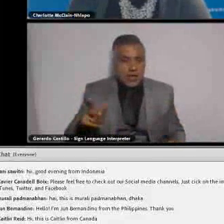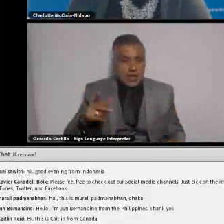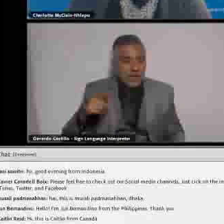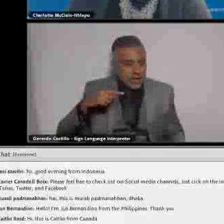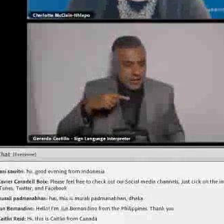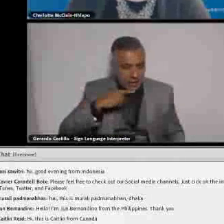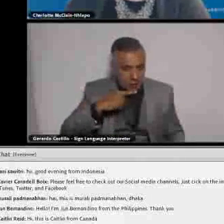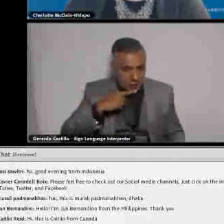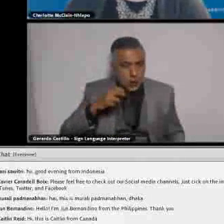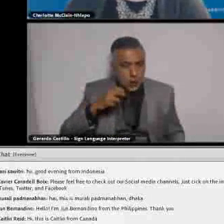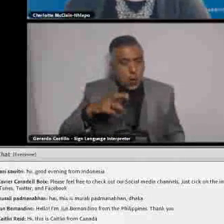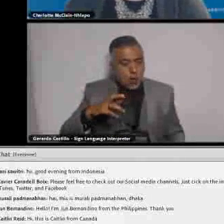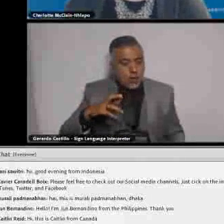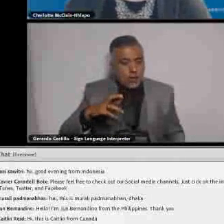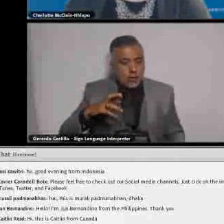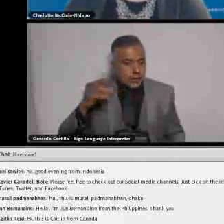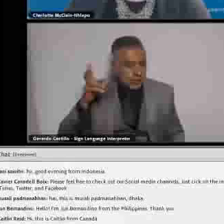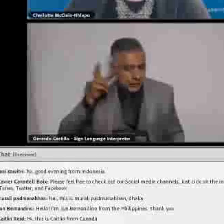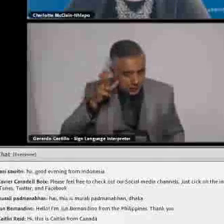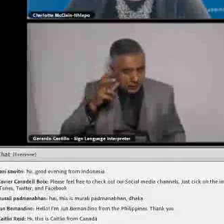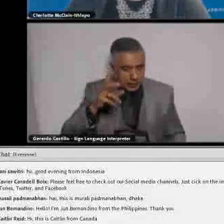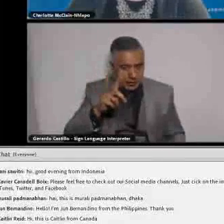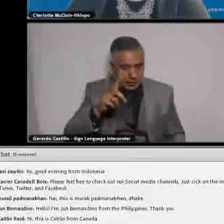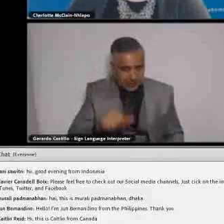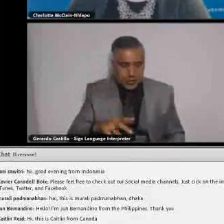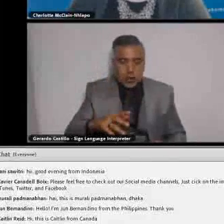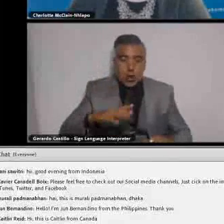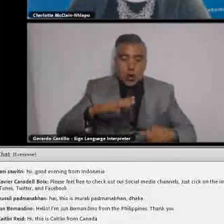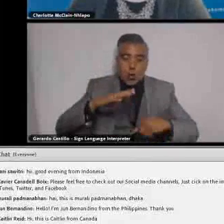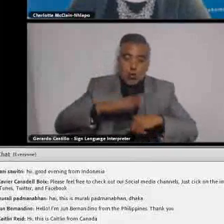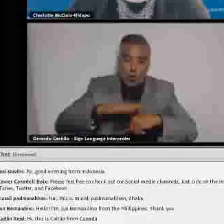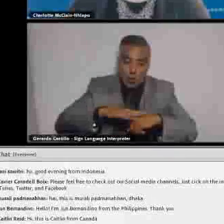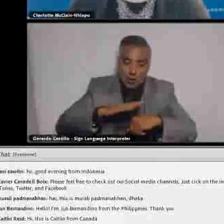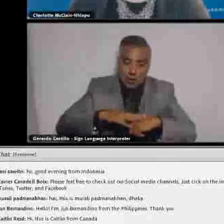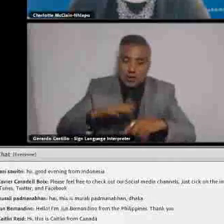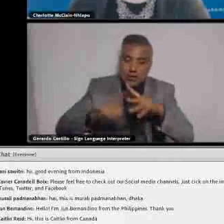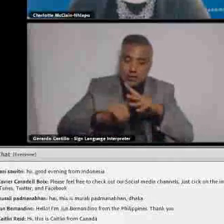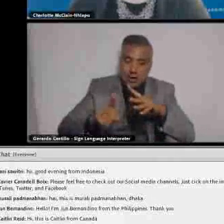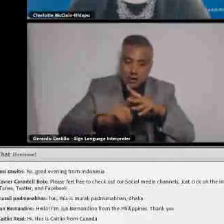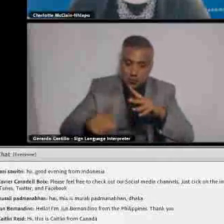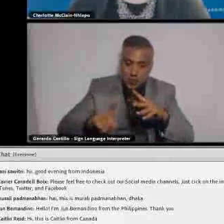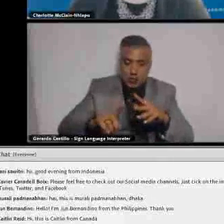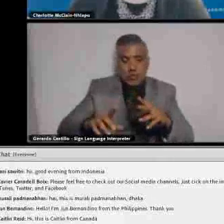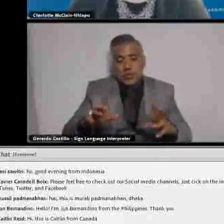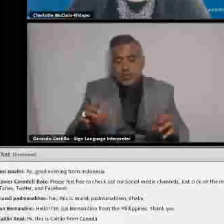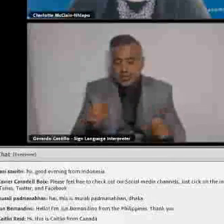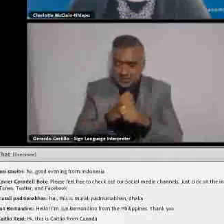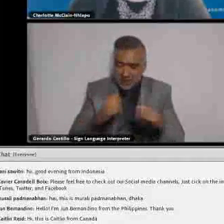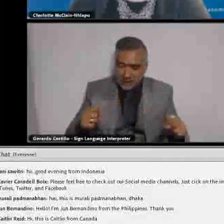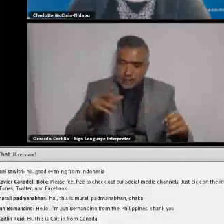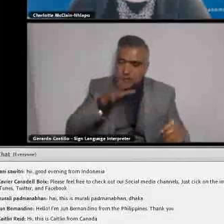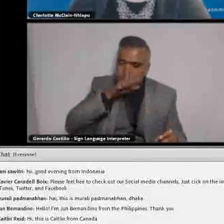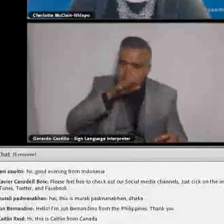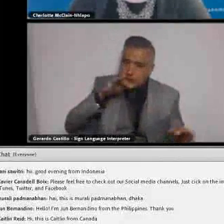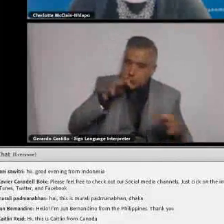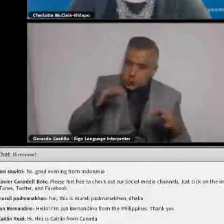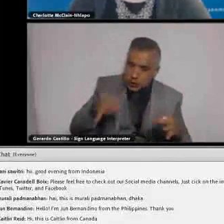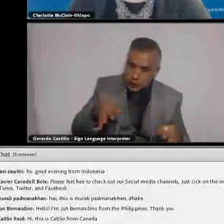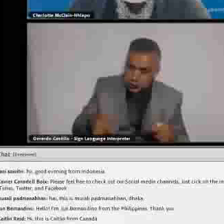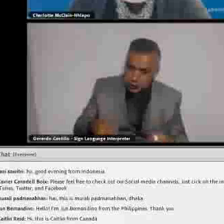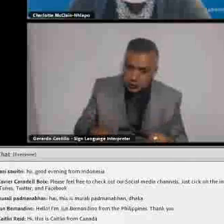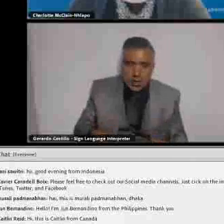hearing warnings, getting weather information, evacuation and safety instructions, having